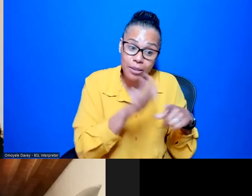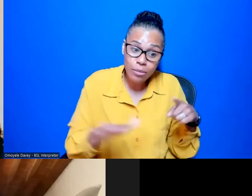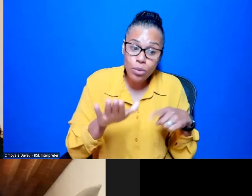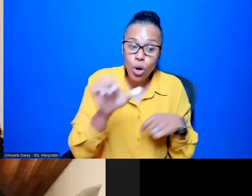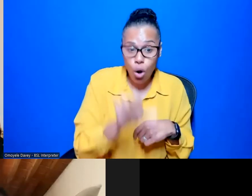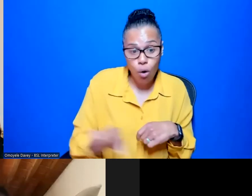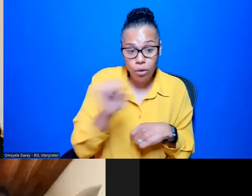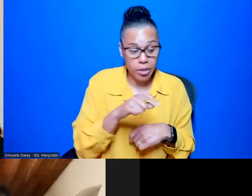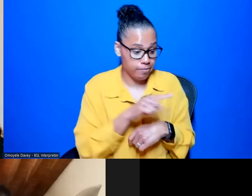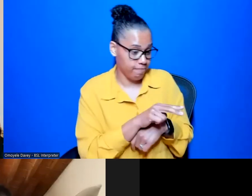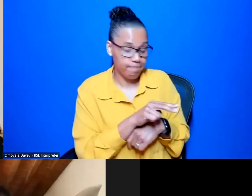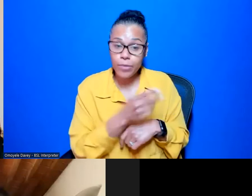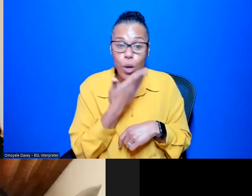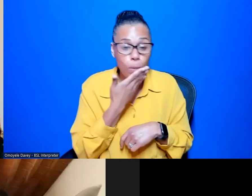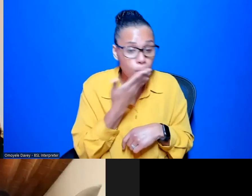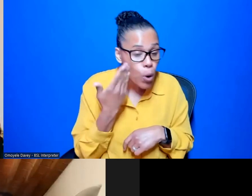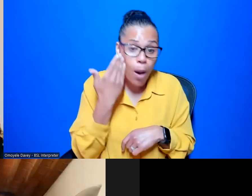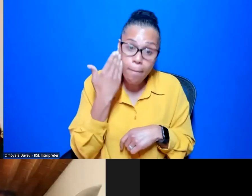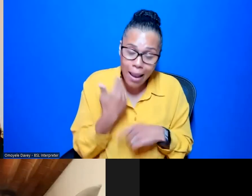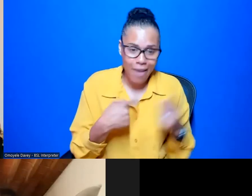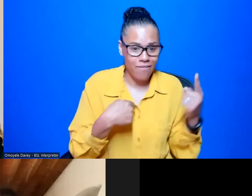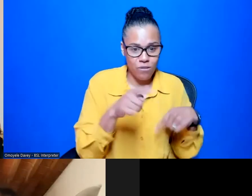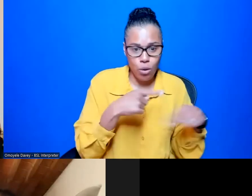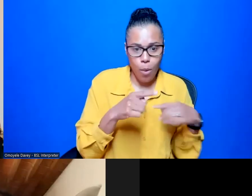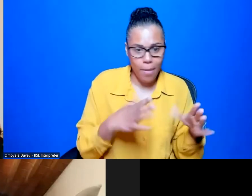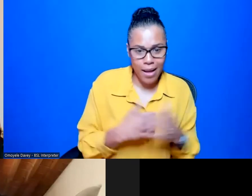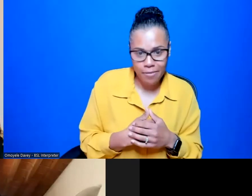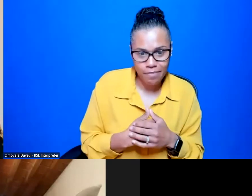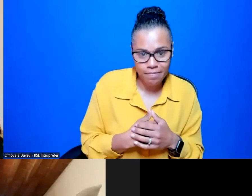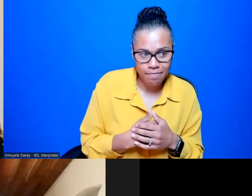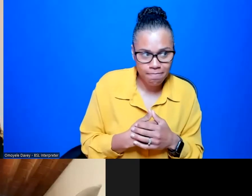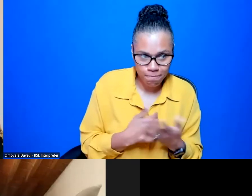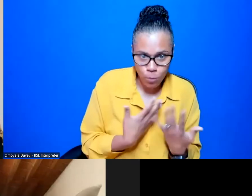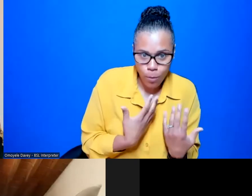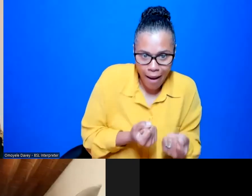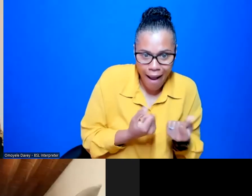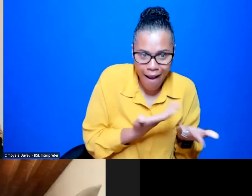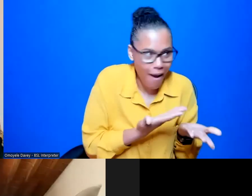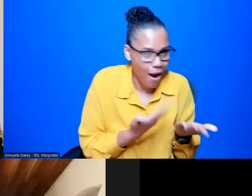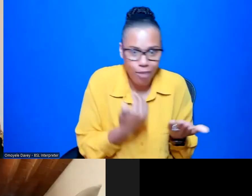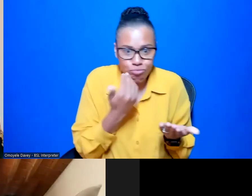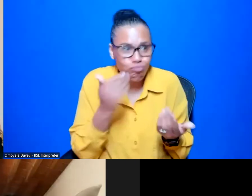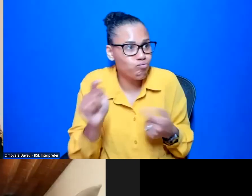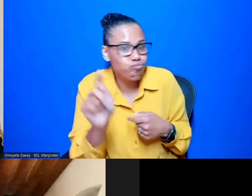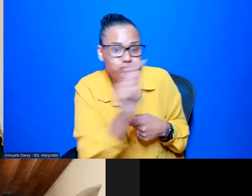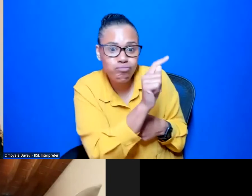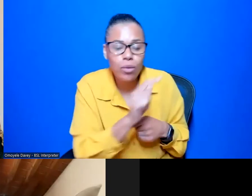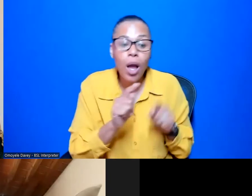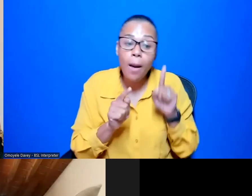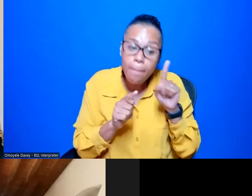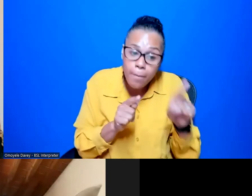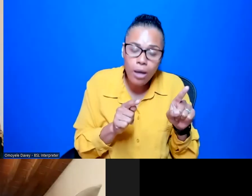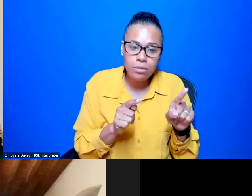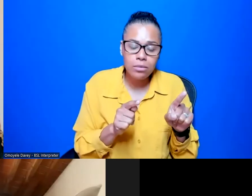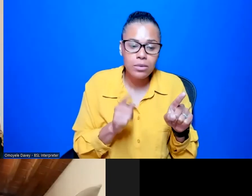which does not have a black football player. And it's not as if we don't have any, it's just that from the high downward, from some low,